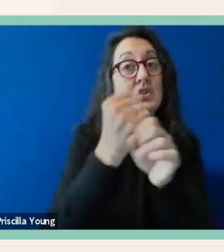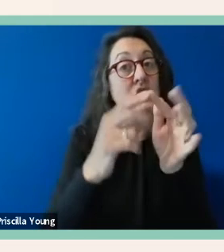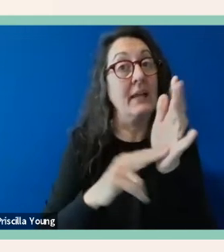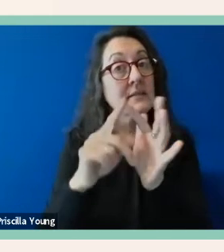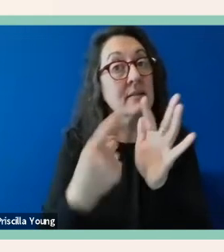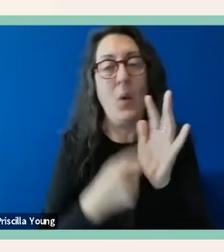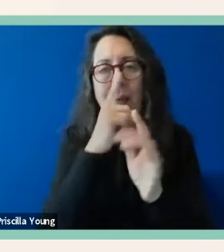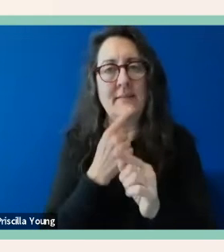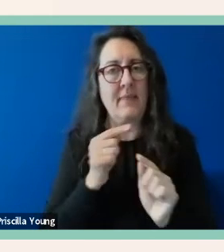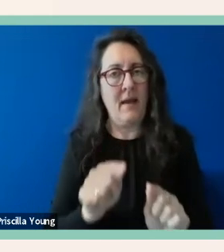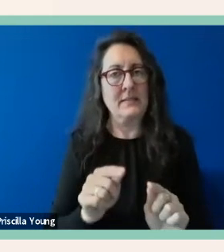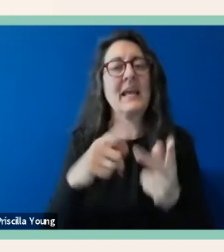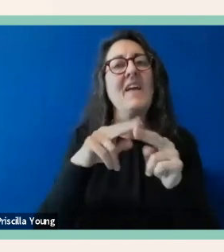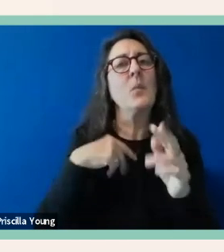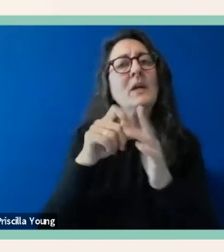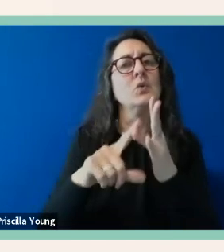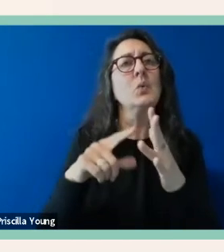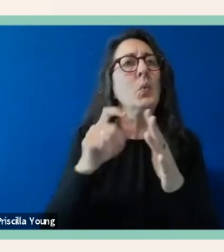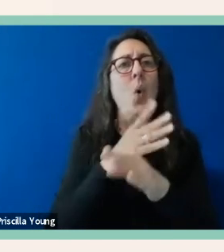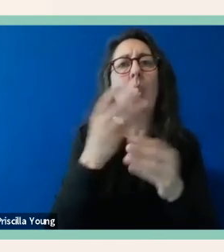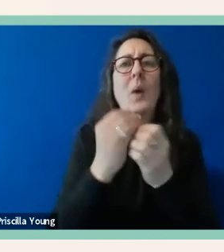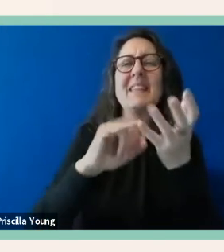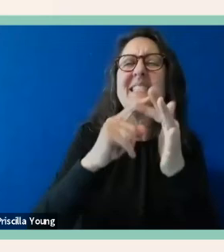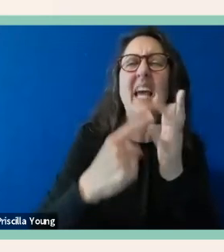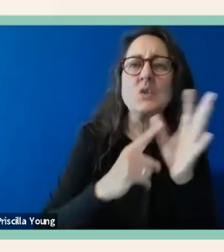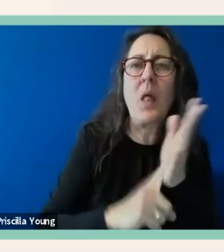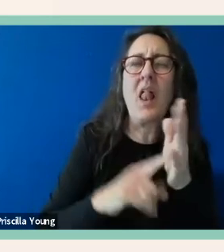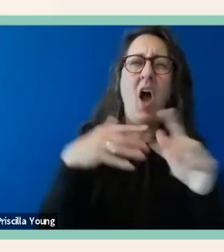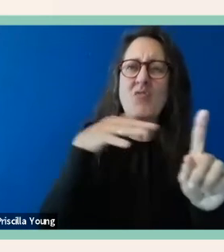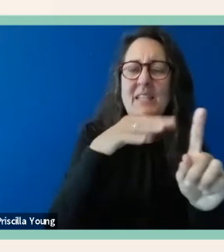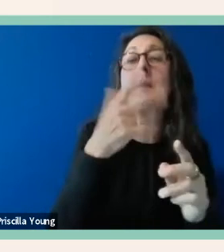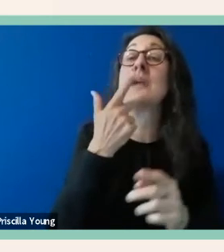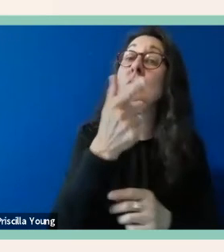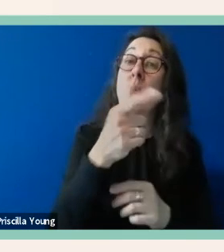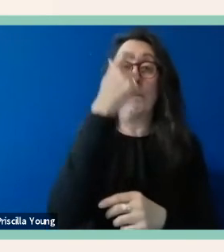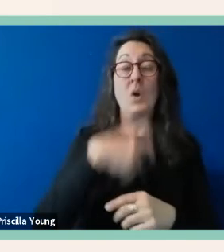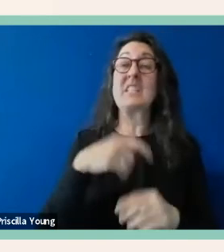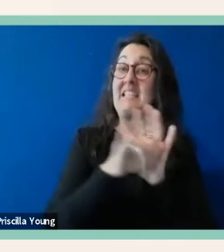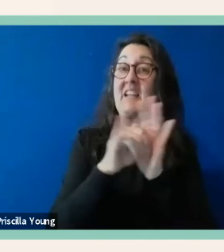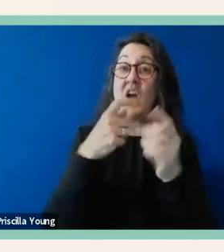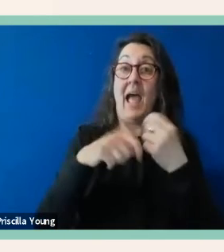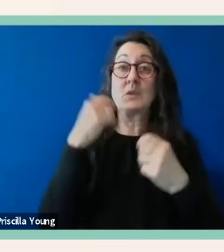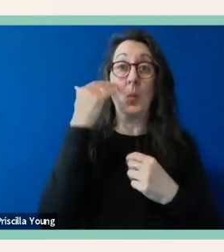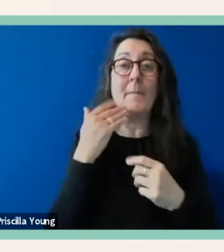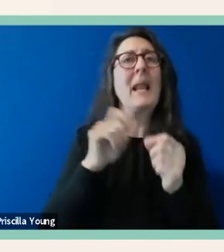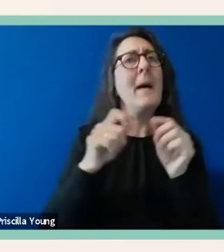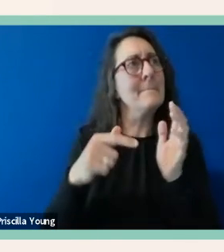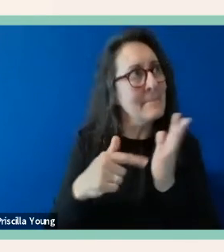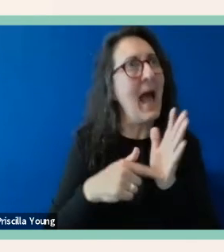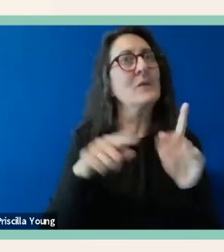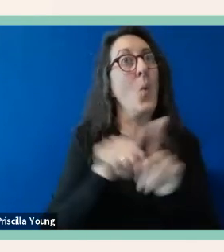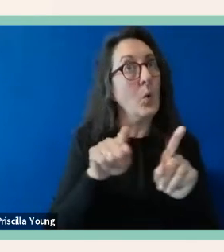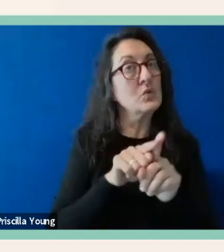work around sexual harassment, what happens if you're a person who identifies as a woman, but also moves through the world as